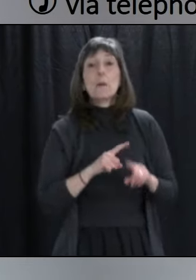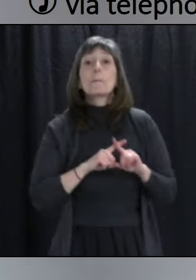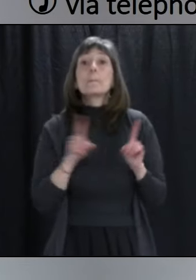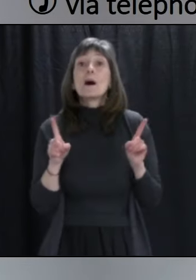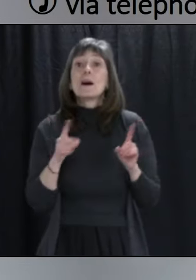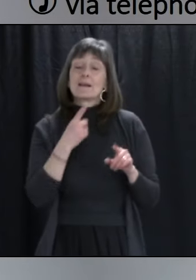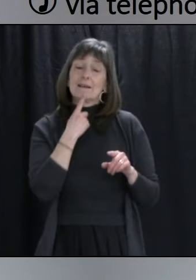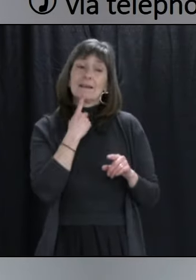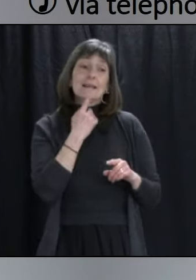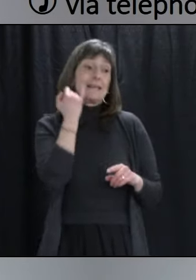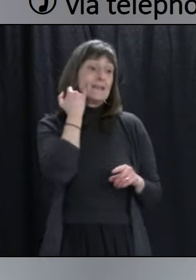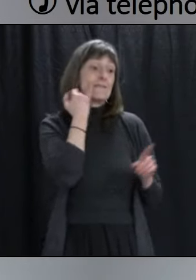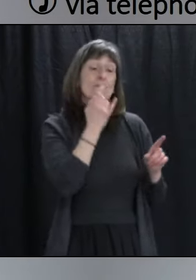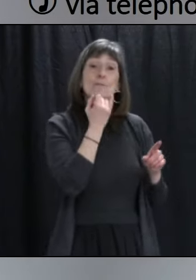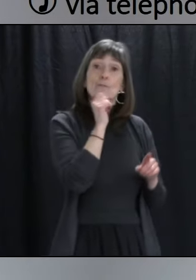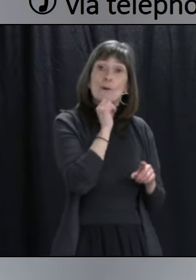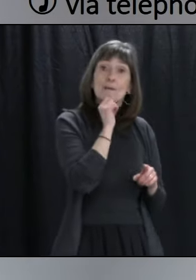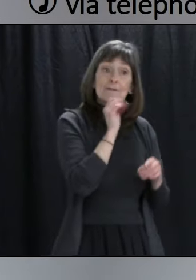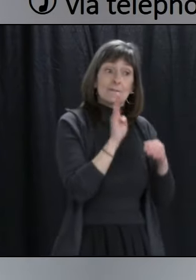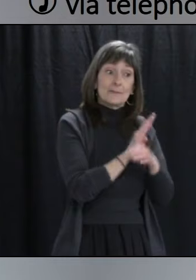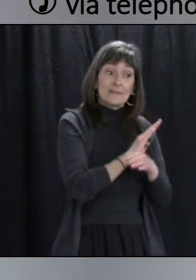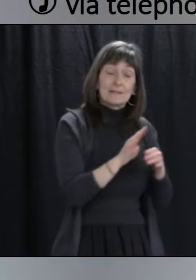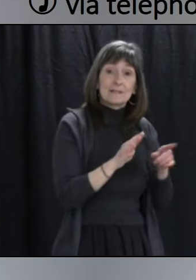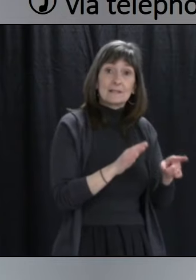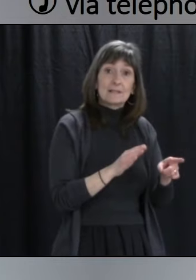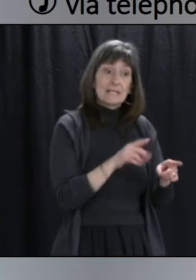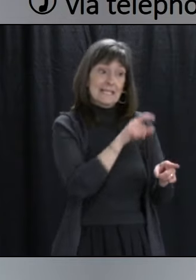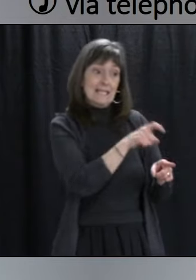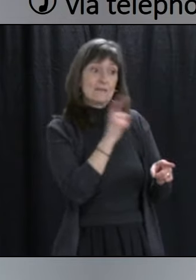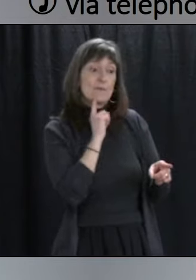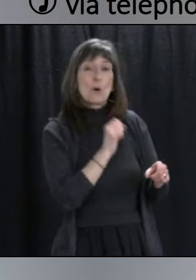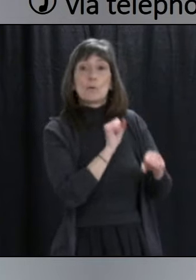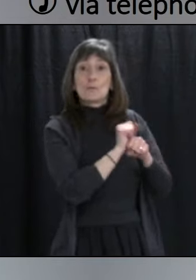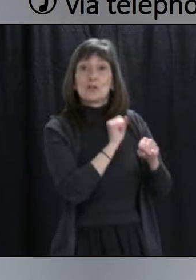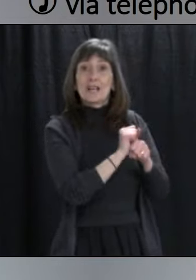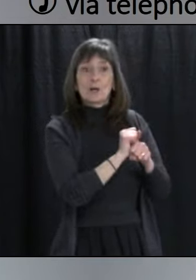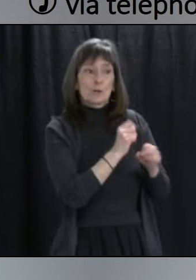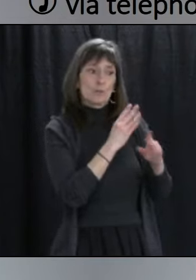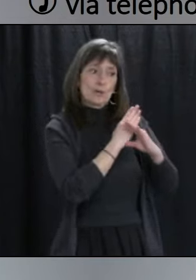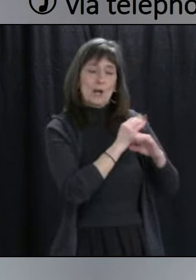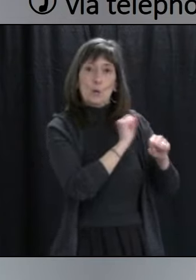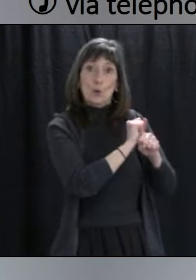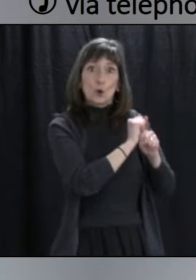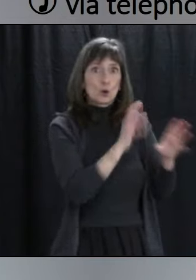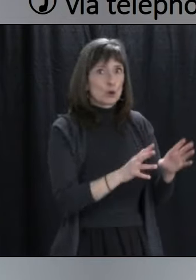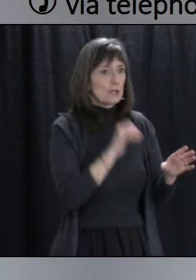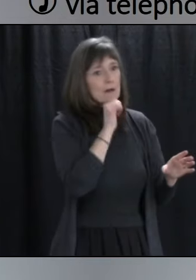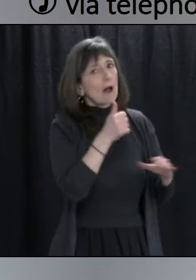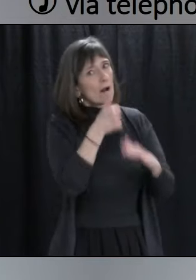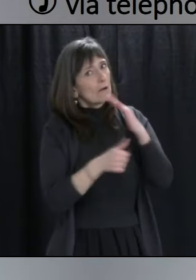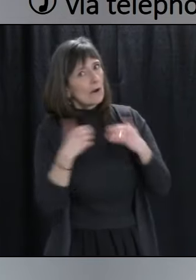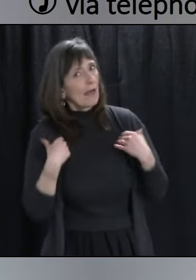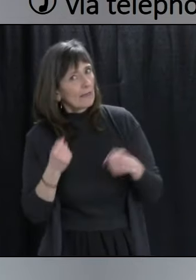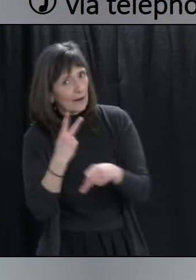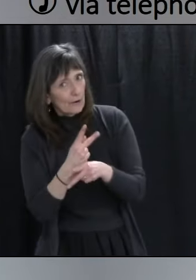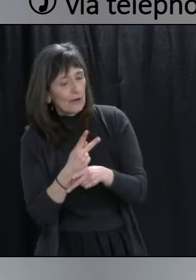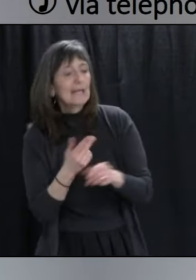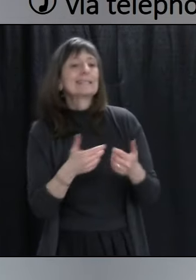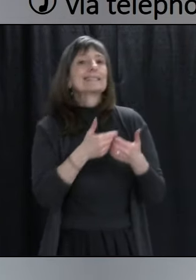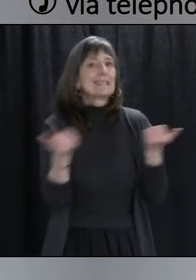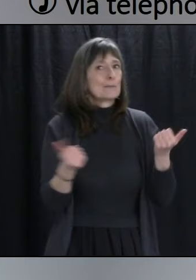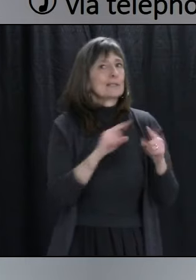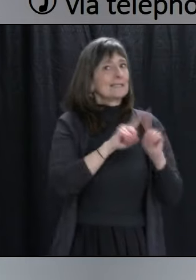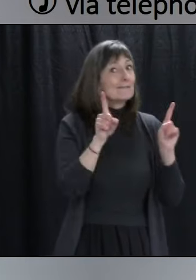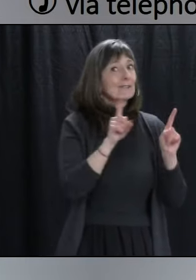to private businesses who might need it for the protection of employees not working within the healthcare sector. We do have